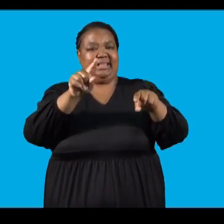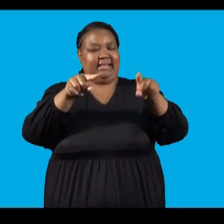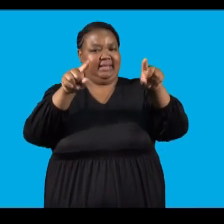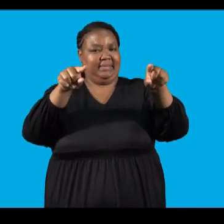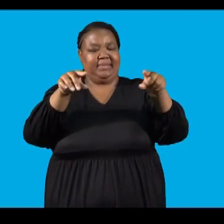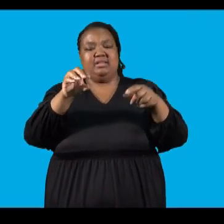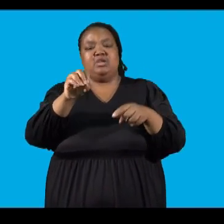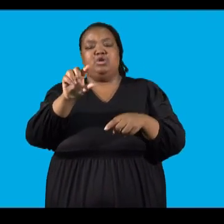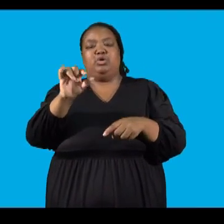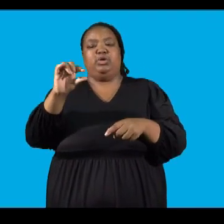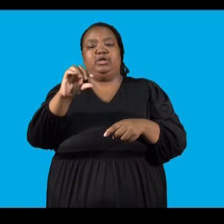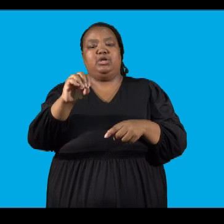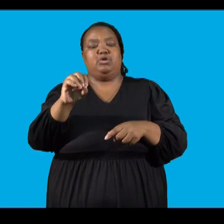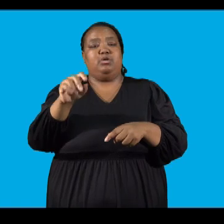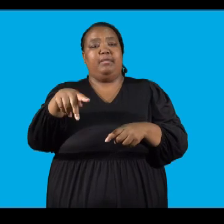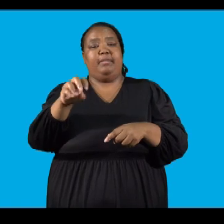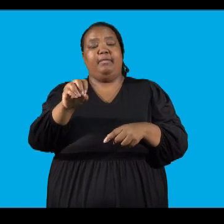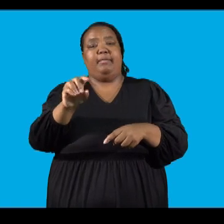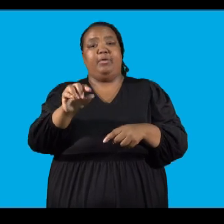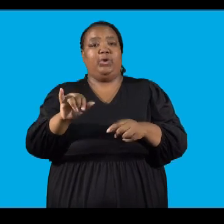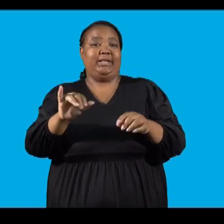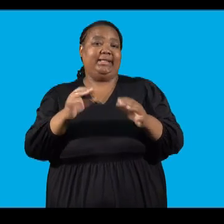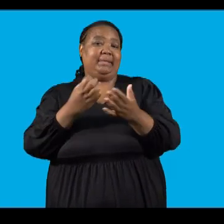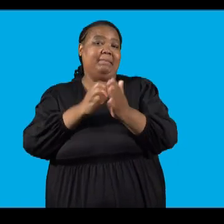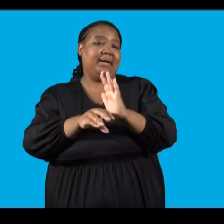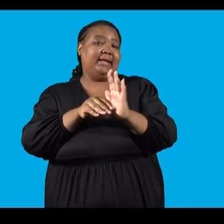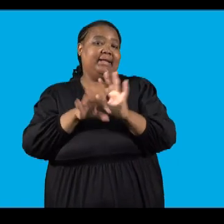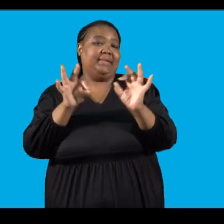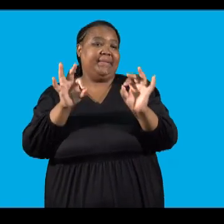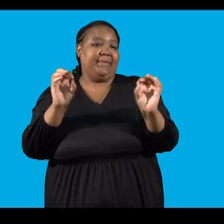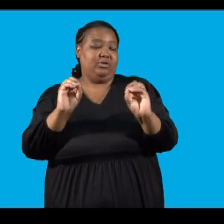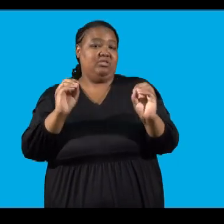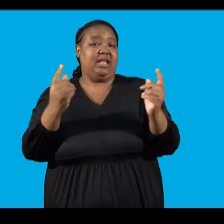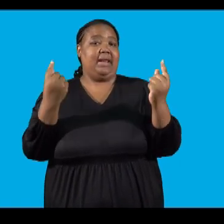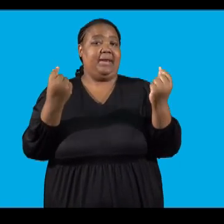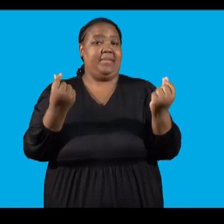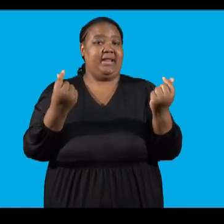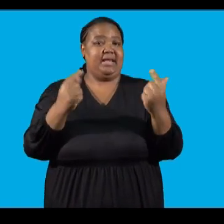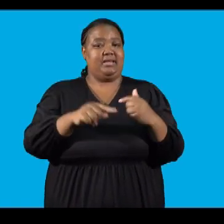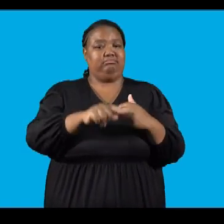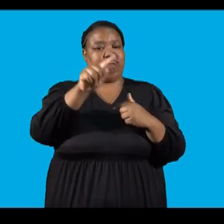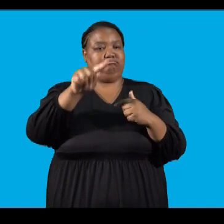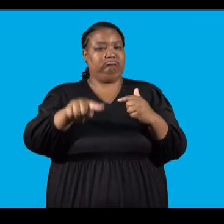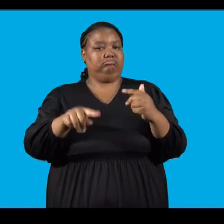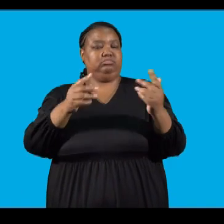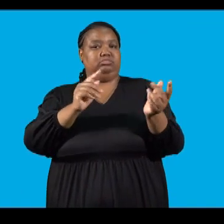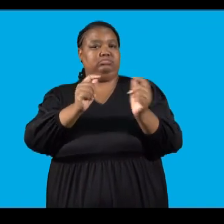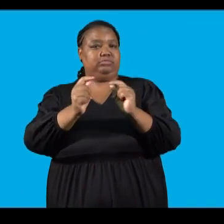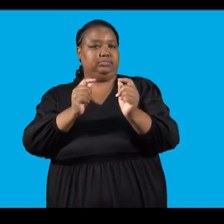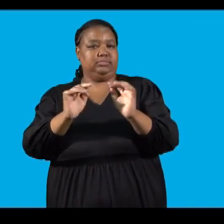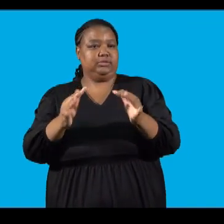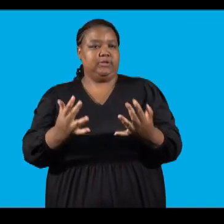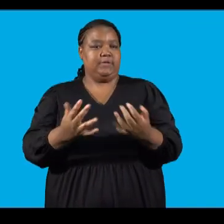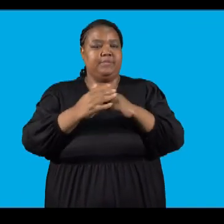the dynamics of oligopoly as an imperfect market with the aid of cost and revenue curves.